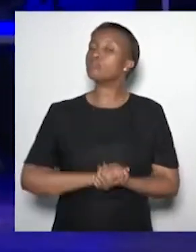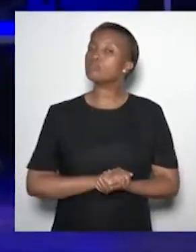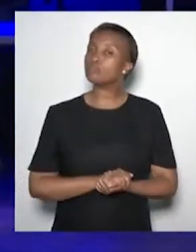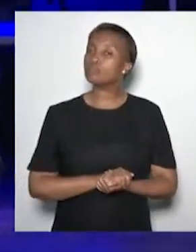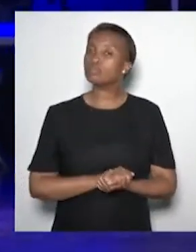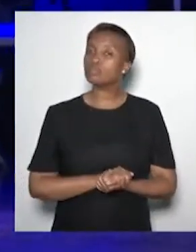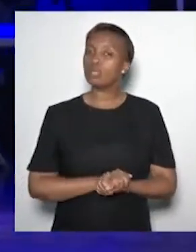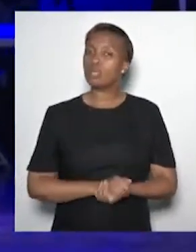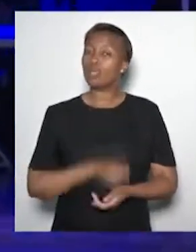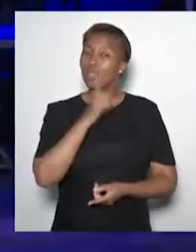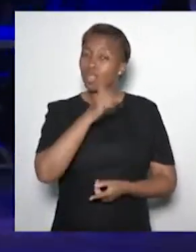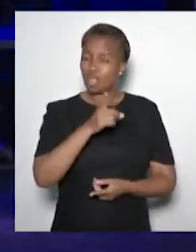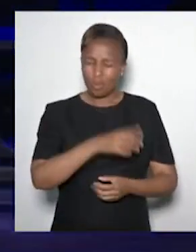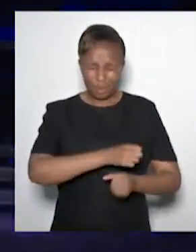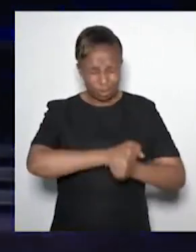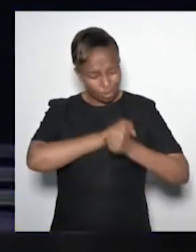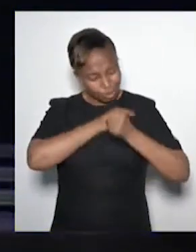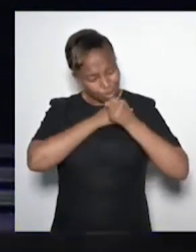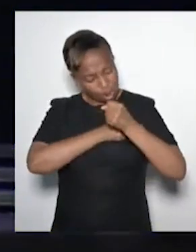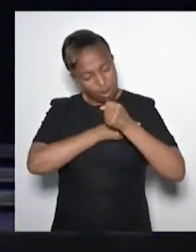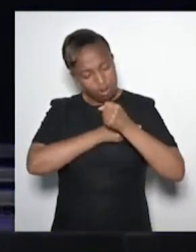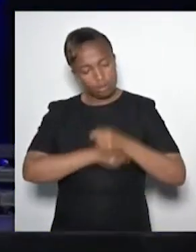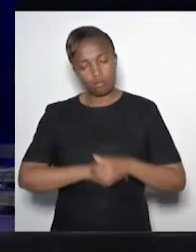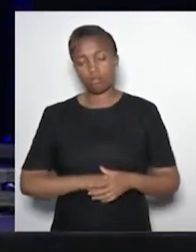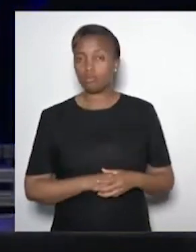Already, he was so strong.